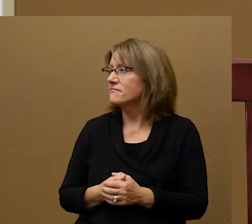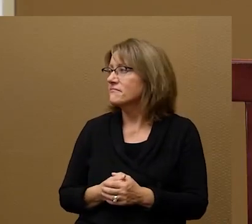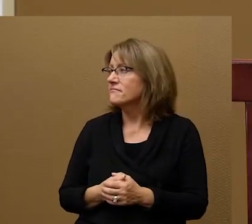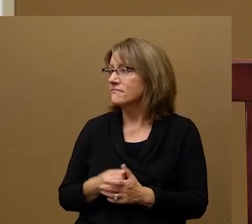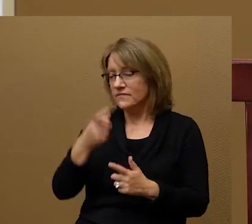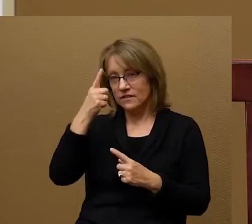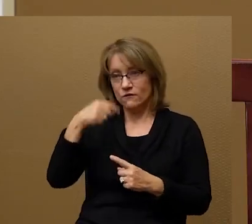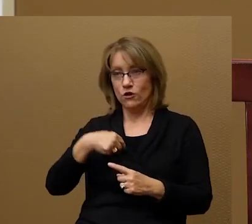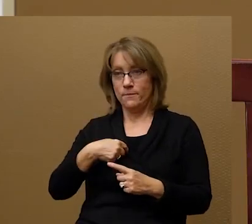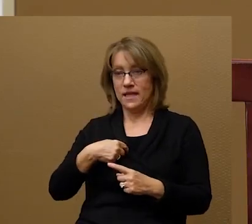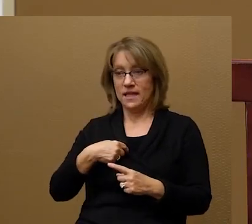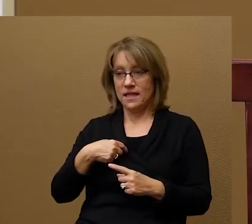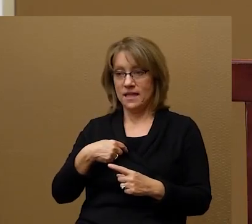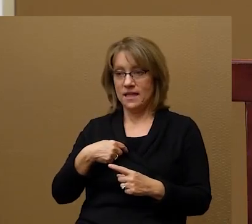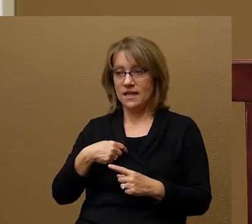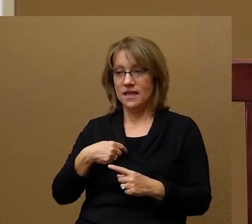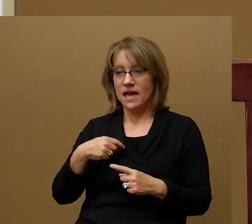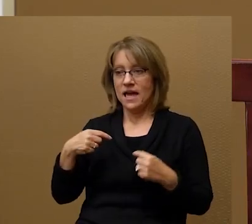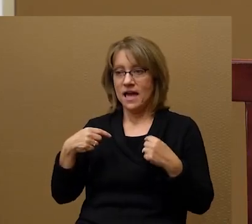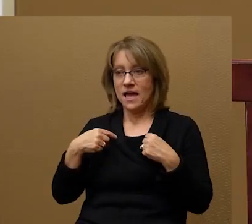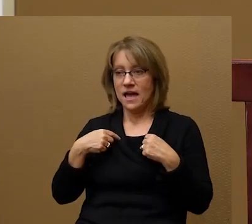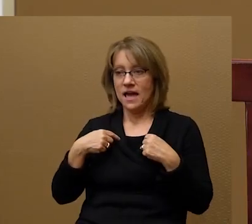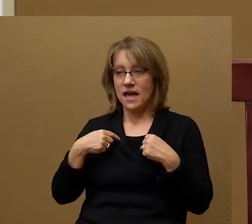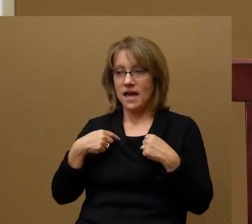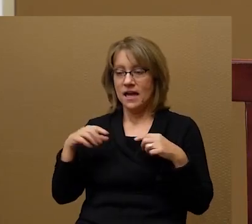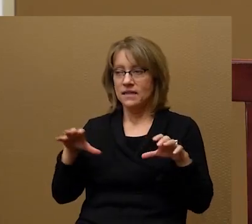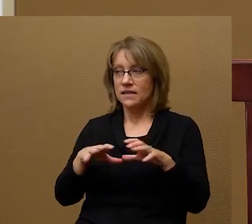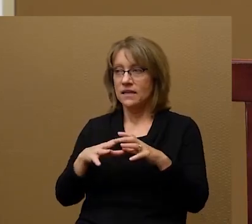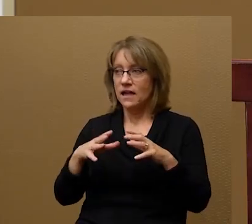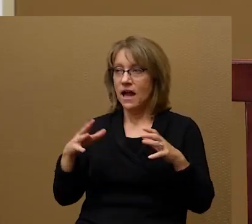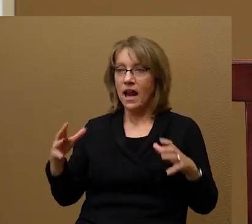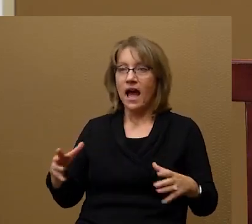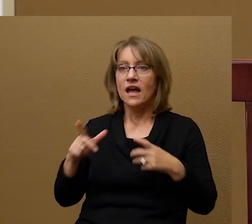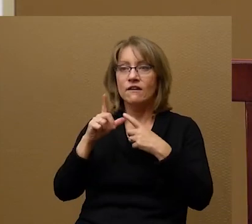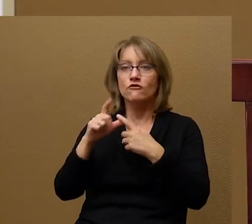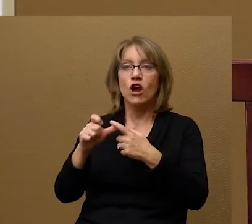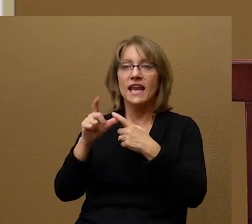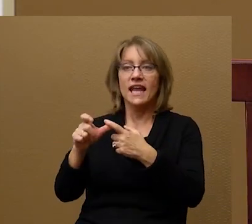For me, I did a ton of running,